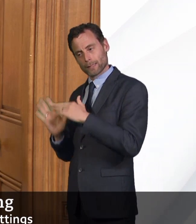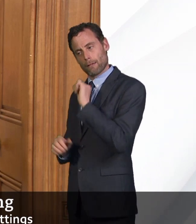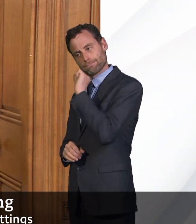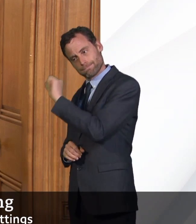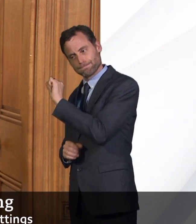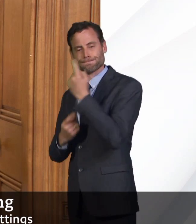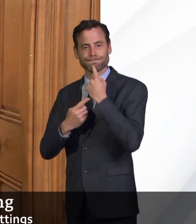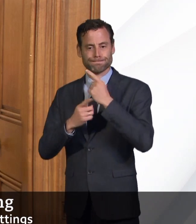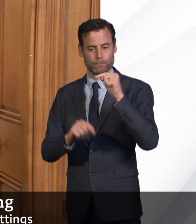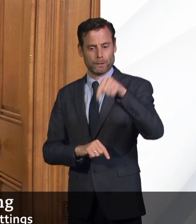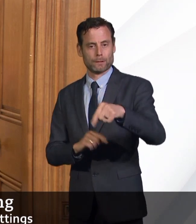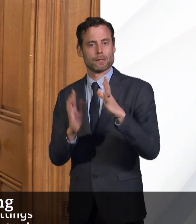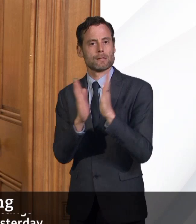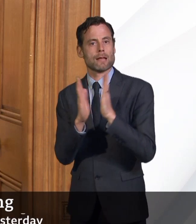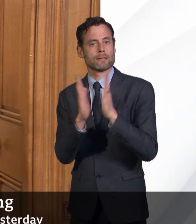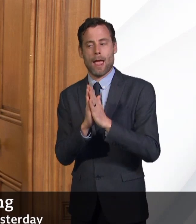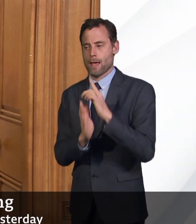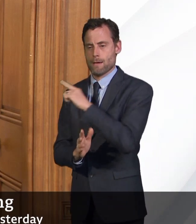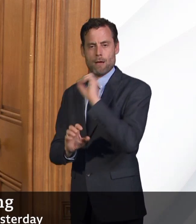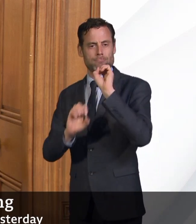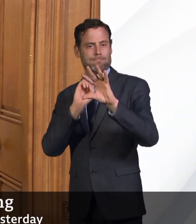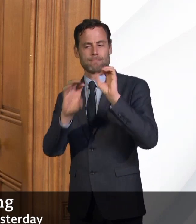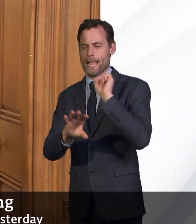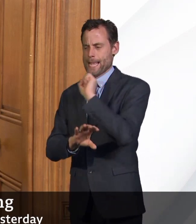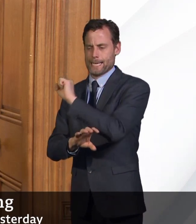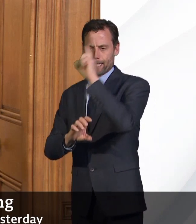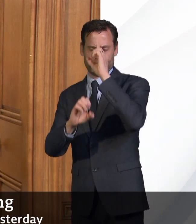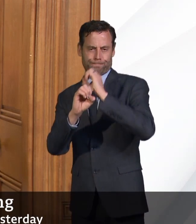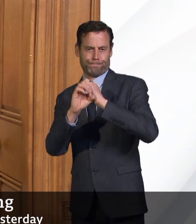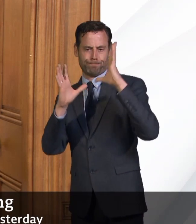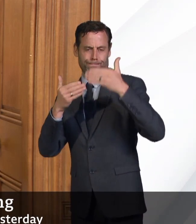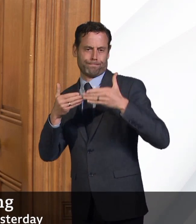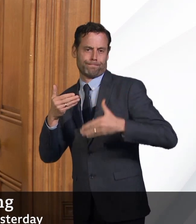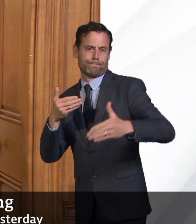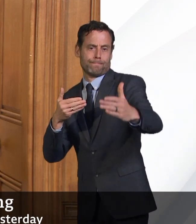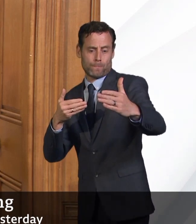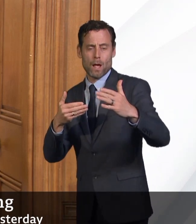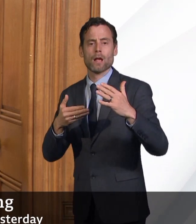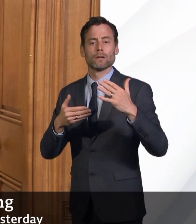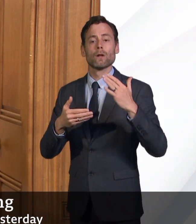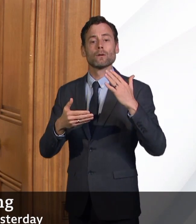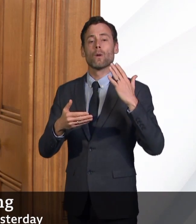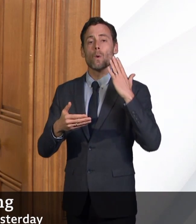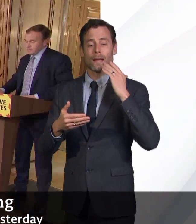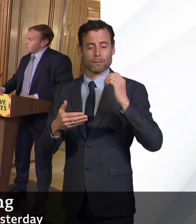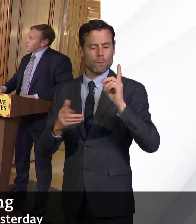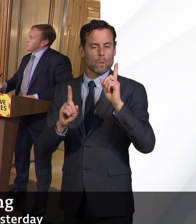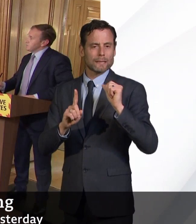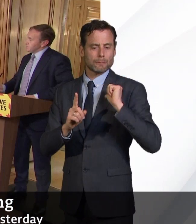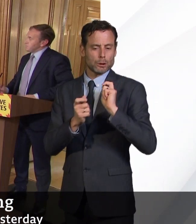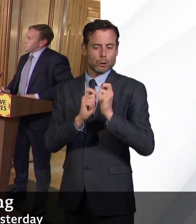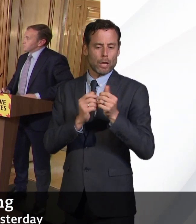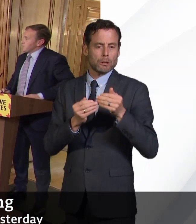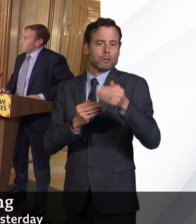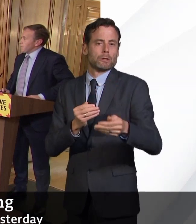his approach and that roadmap and how we intend to evolve these restrictions on Sunday. Can I